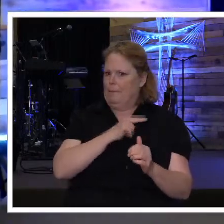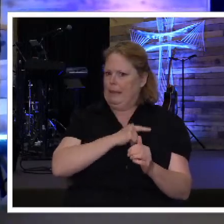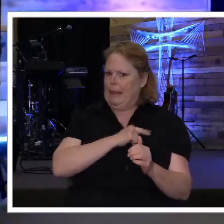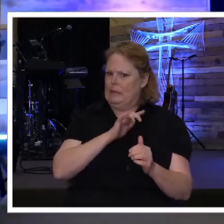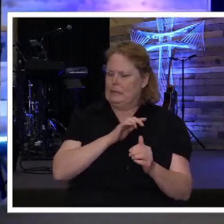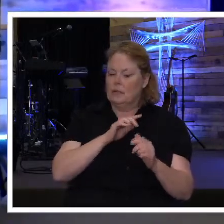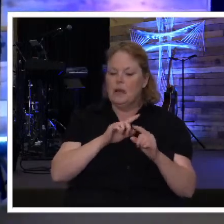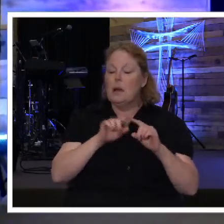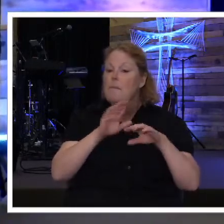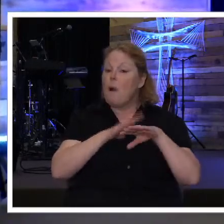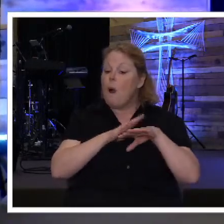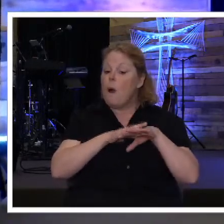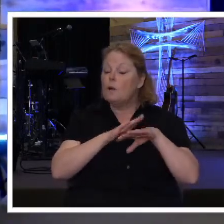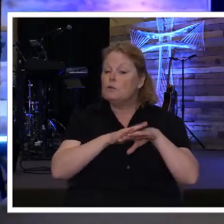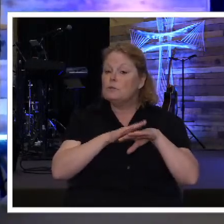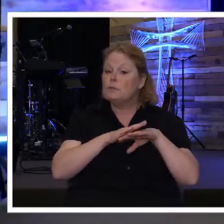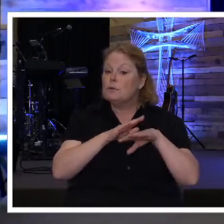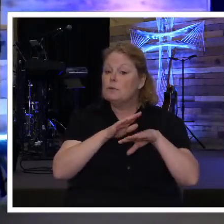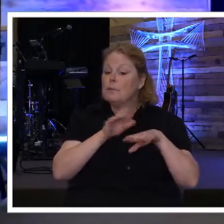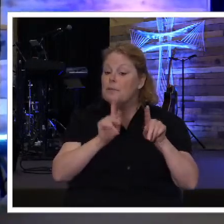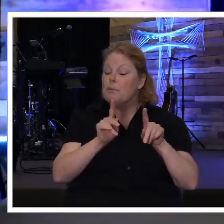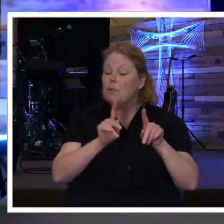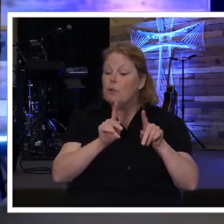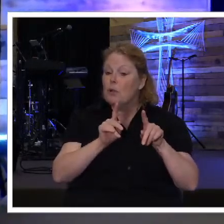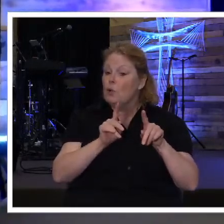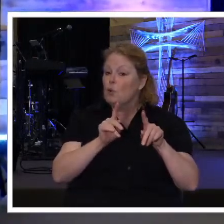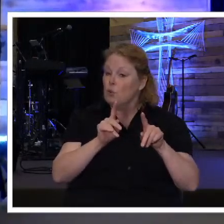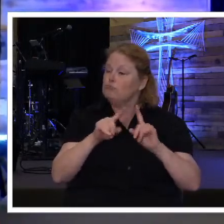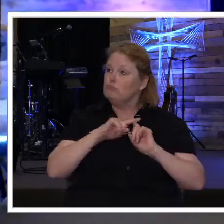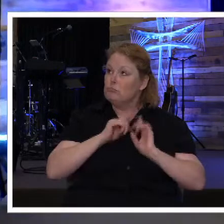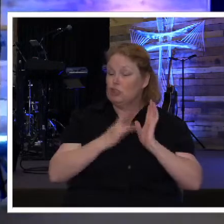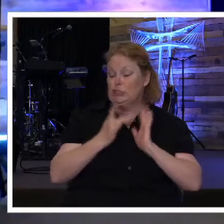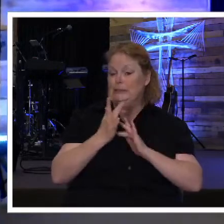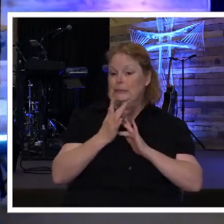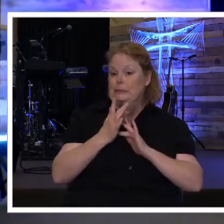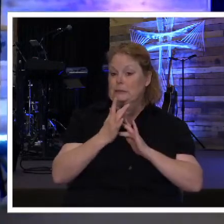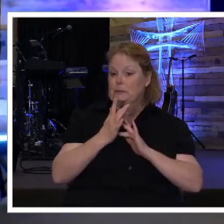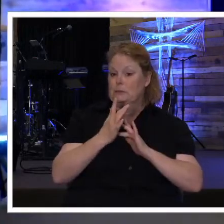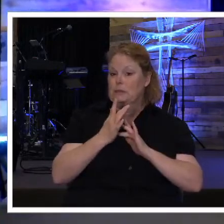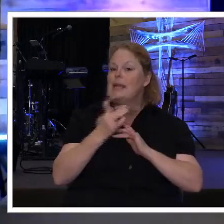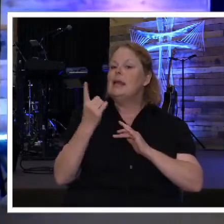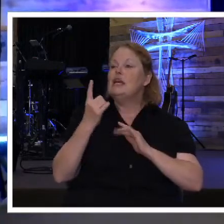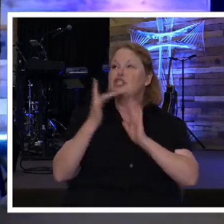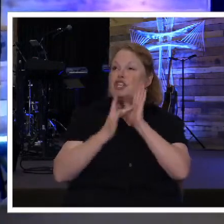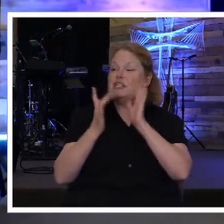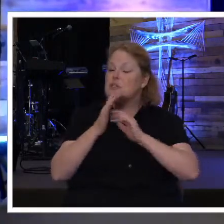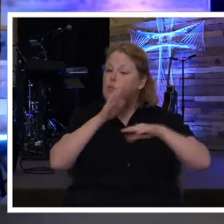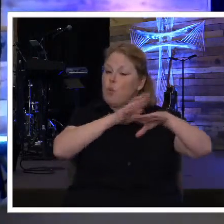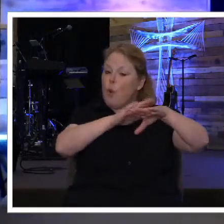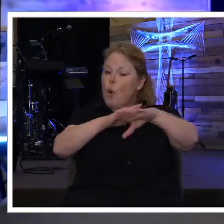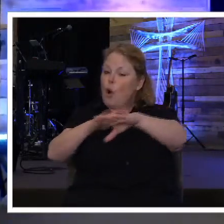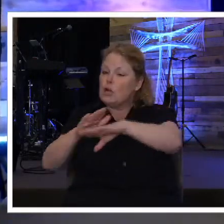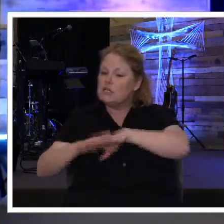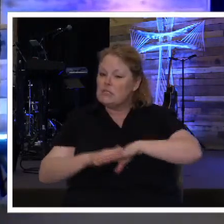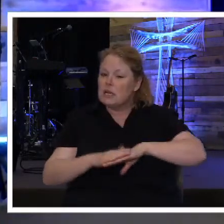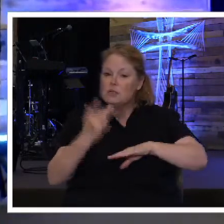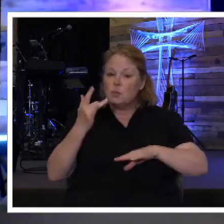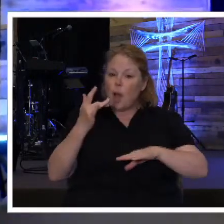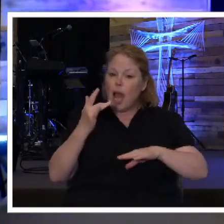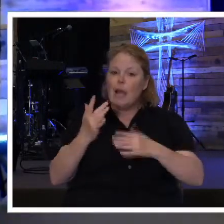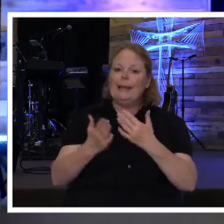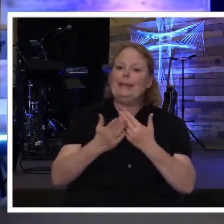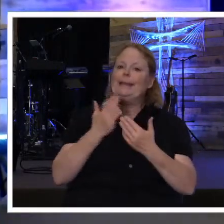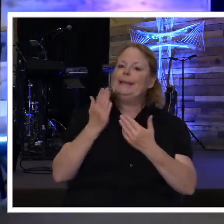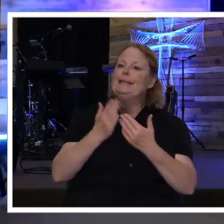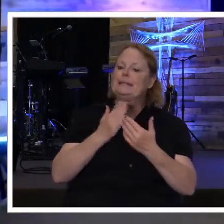flags for the believer, for those of us who have Christ as our Savior all around this, because he wants us to be warned how easy it is for us